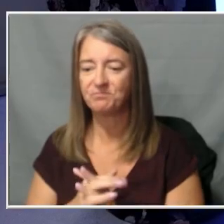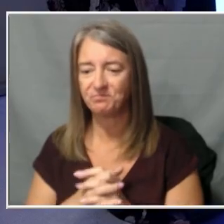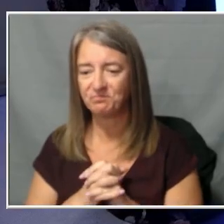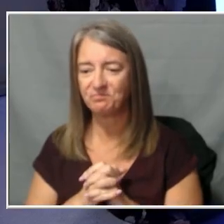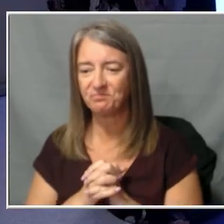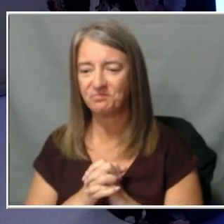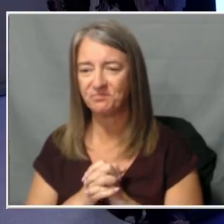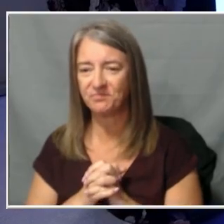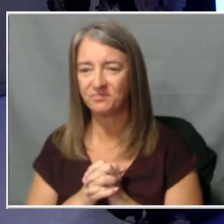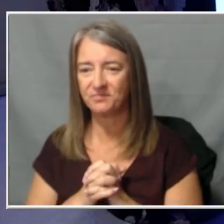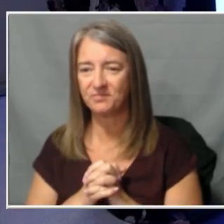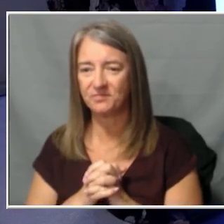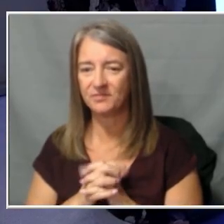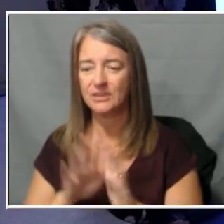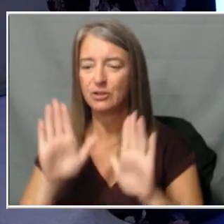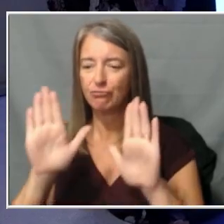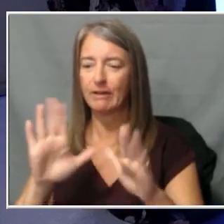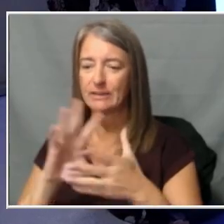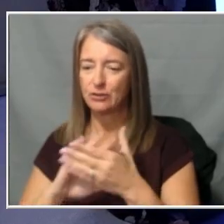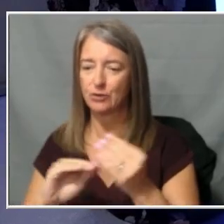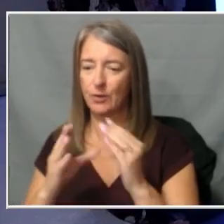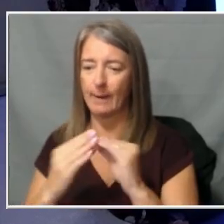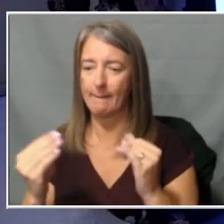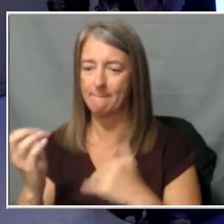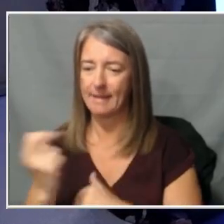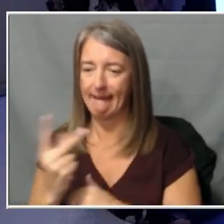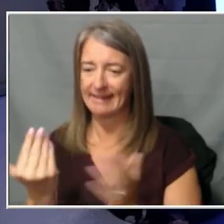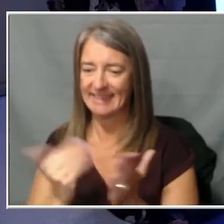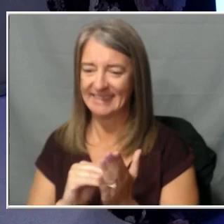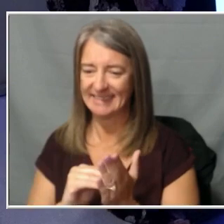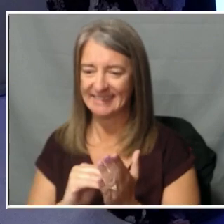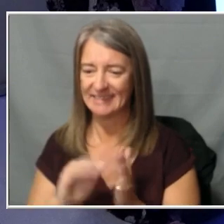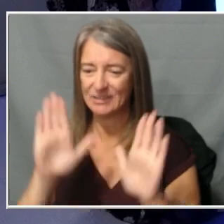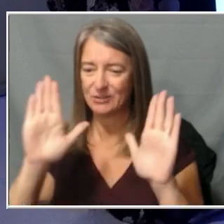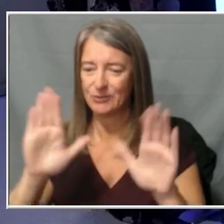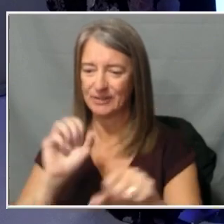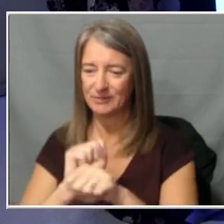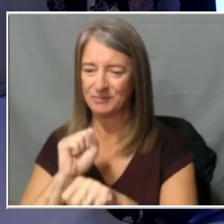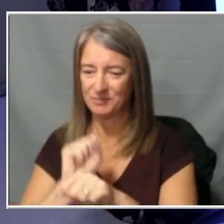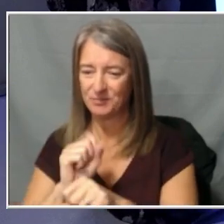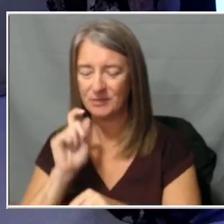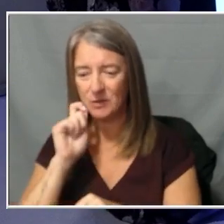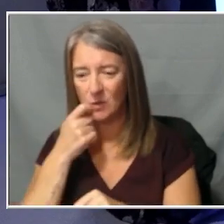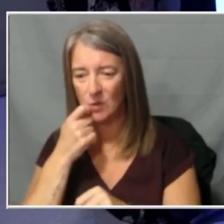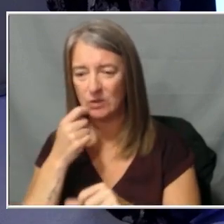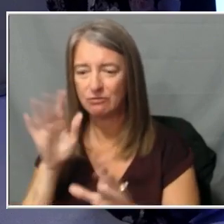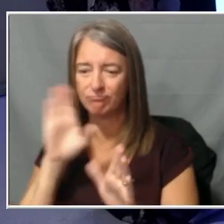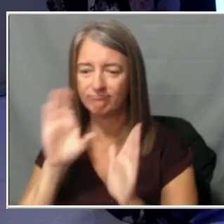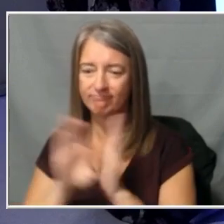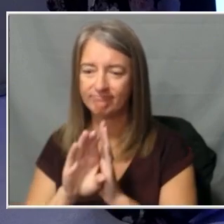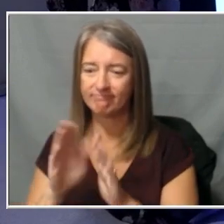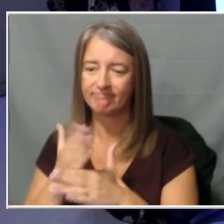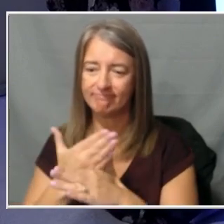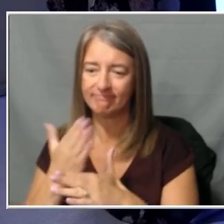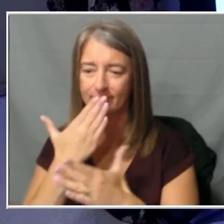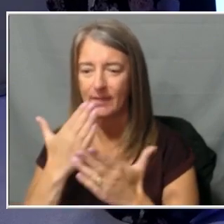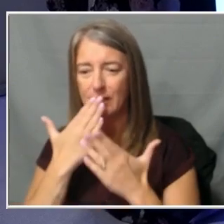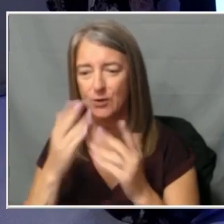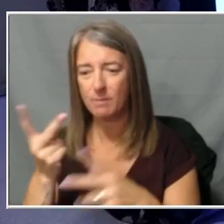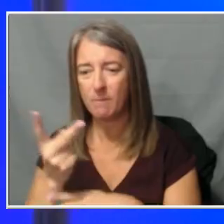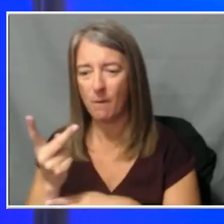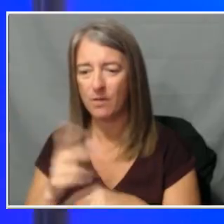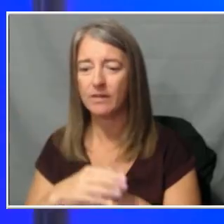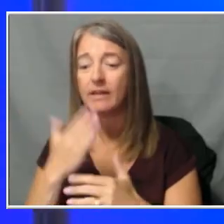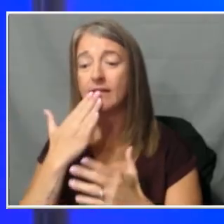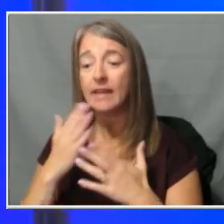Great. Where are they now story, but I want you back again. Okay? Yeah. Doing great, doing more cool stuff, sharing great pictures. So thank you again. Yeah. Thank you to you both. Thanks to